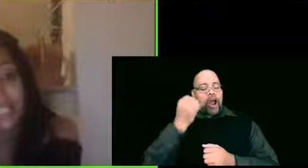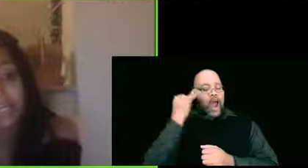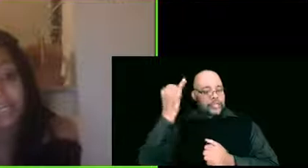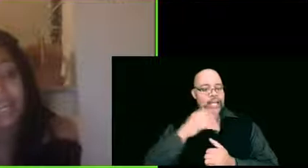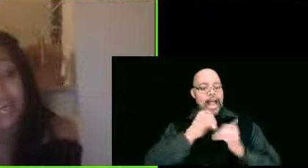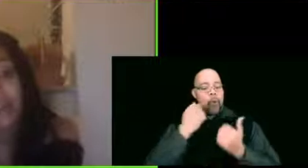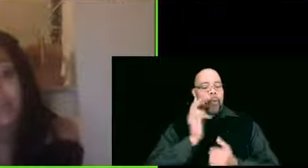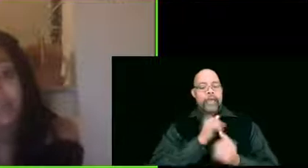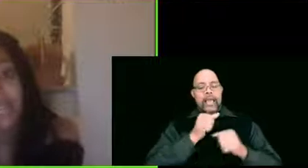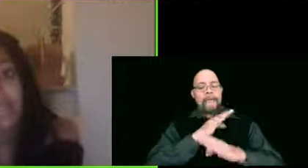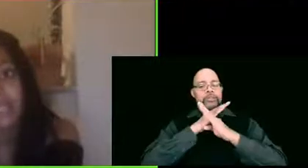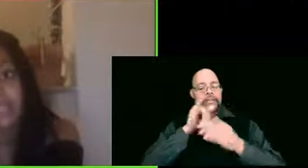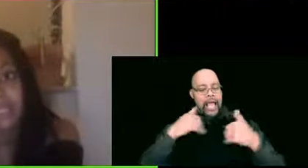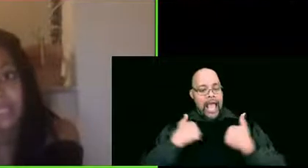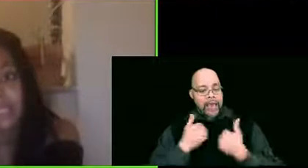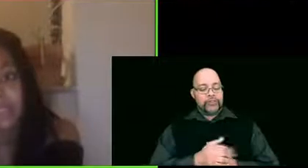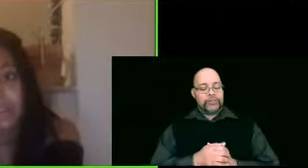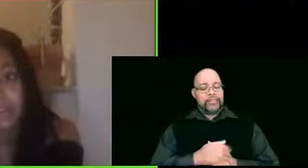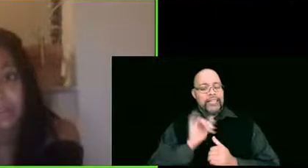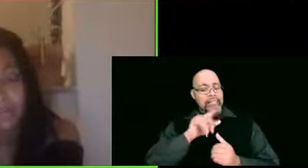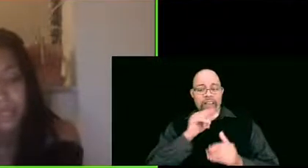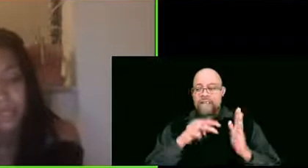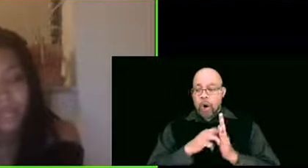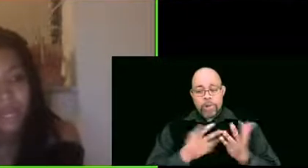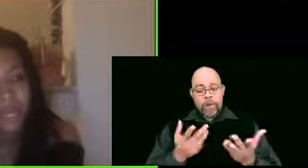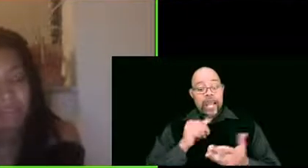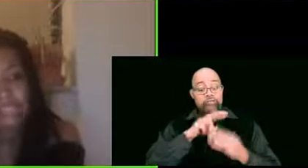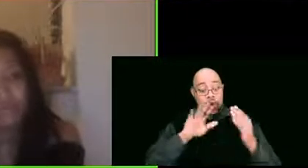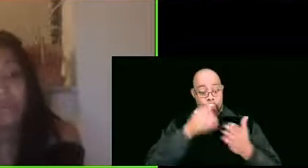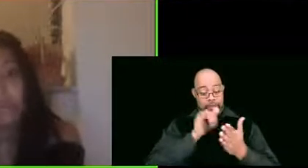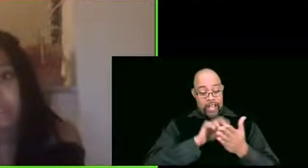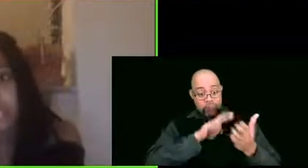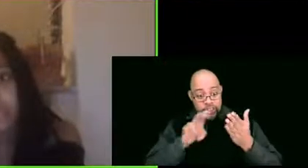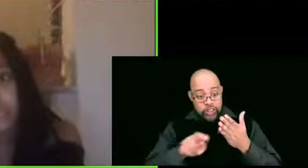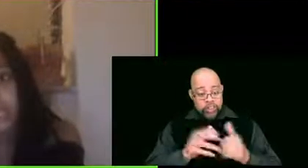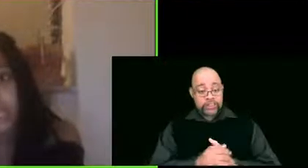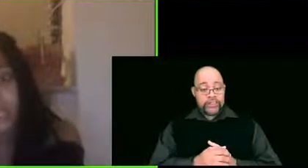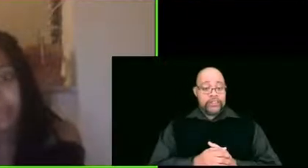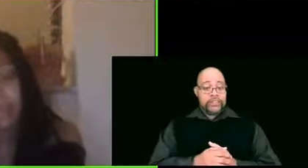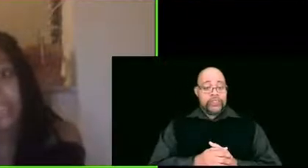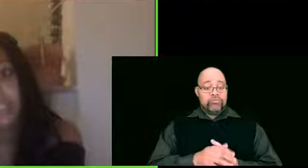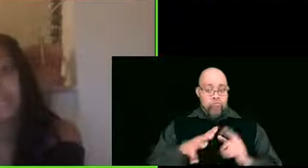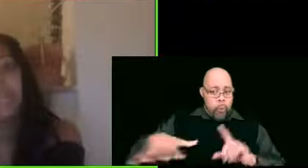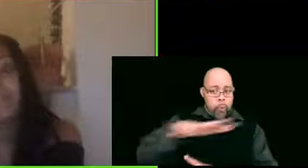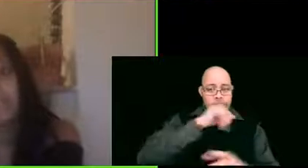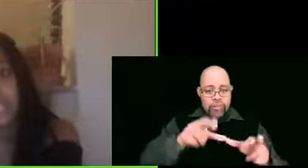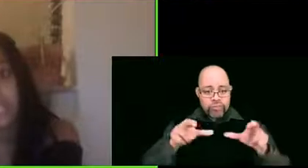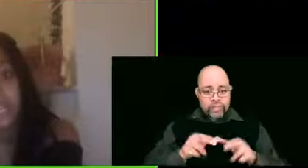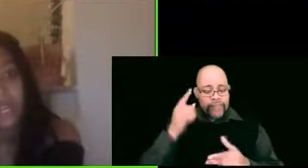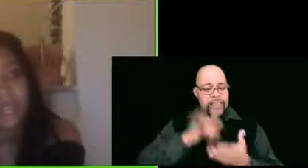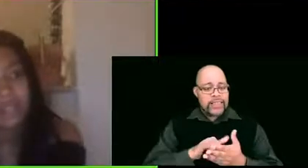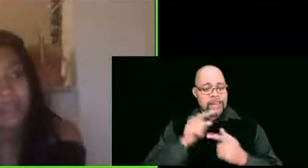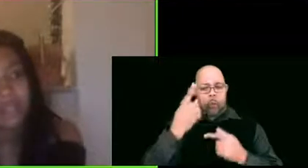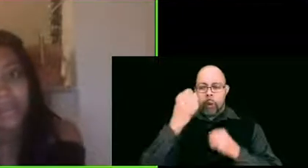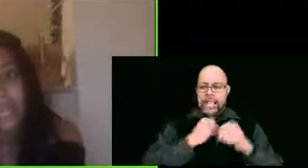a better idea of how we can protect these species that are so vulnerable. And as a result of all of the research that was taking place around that